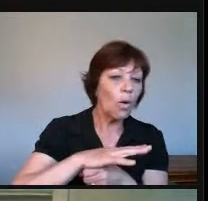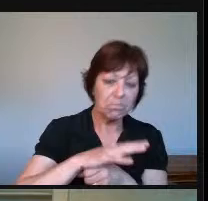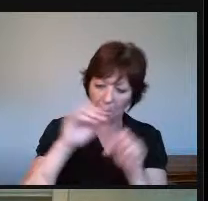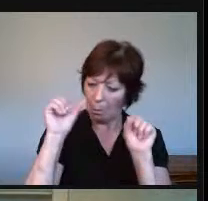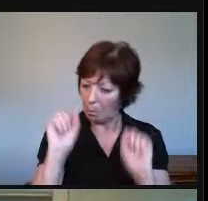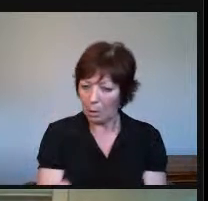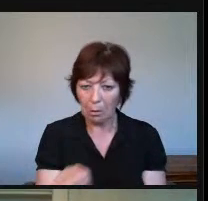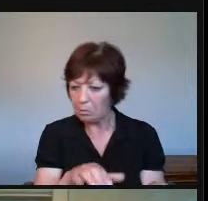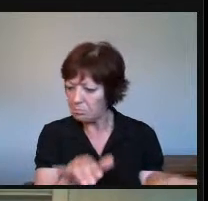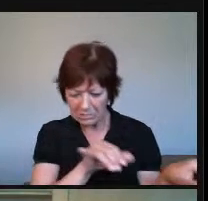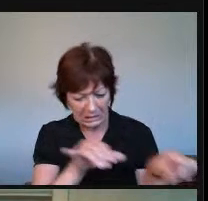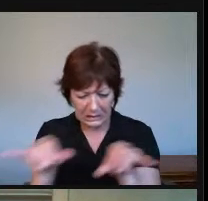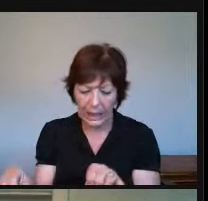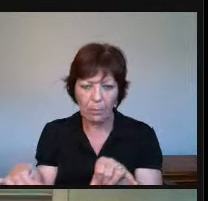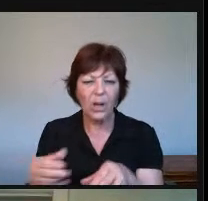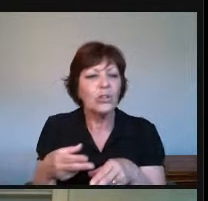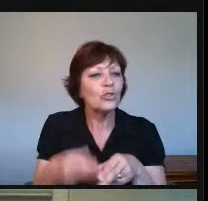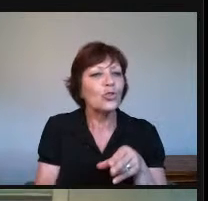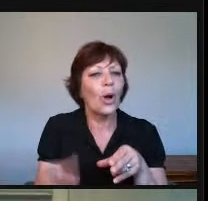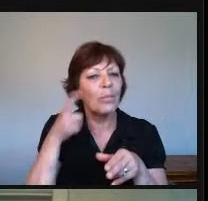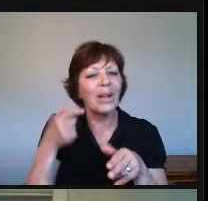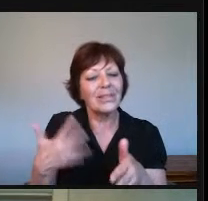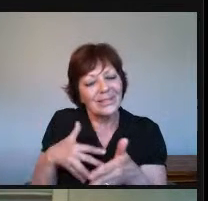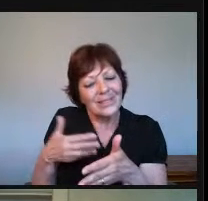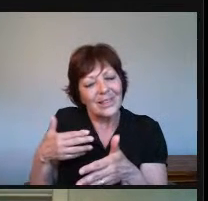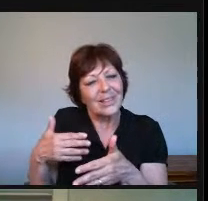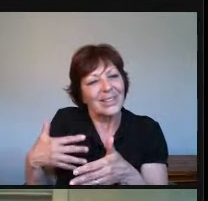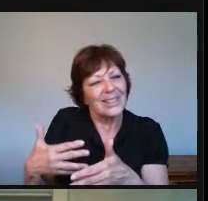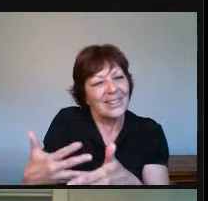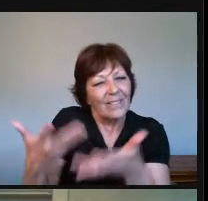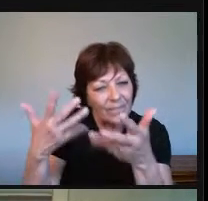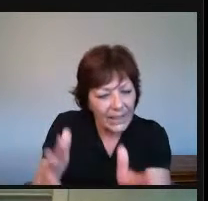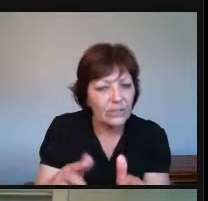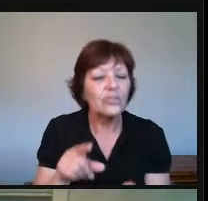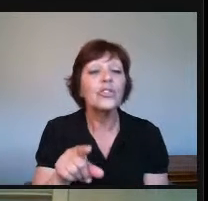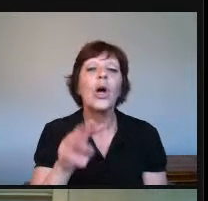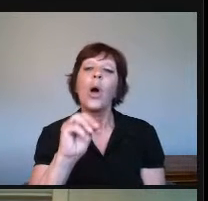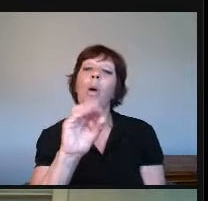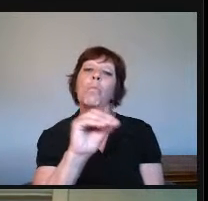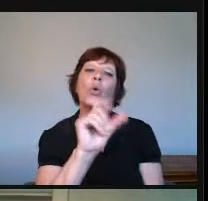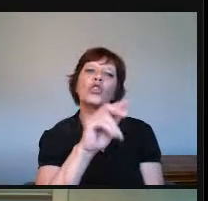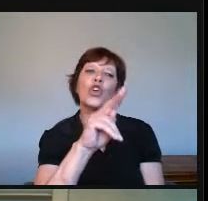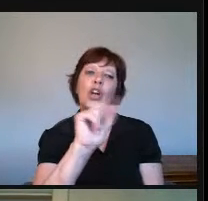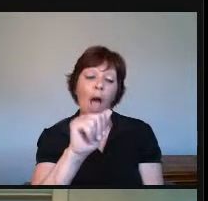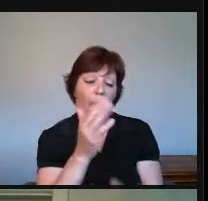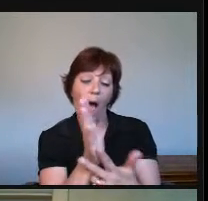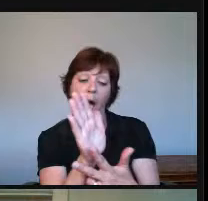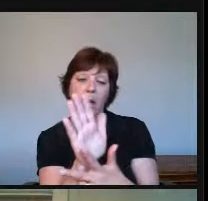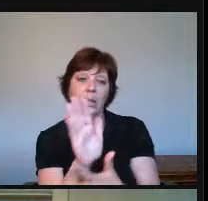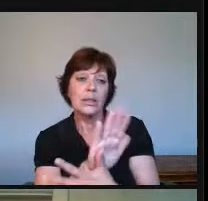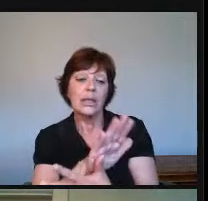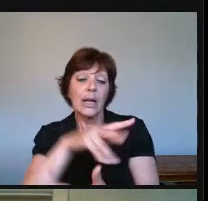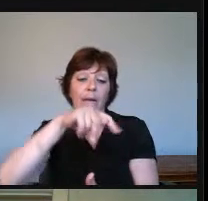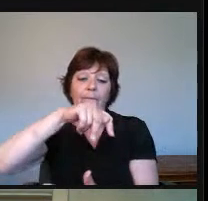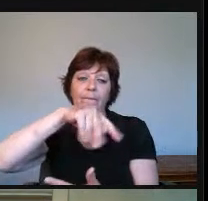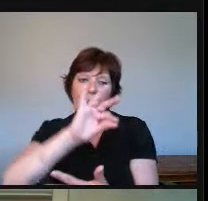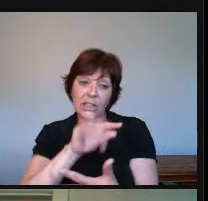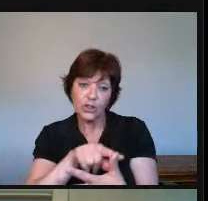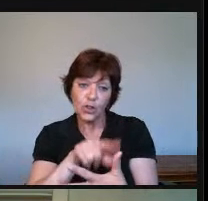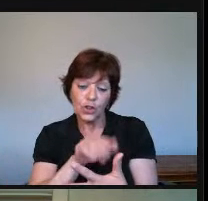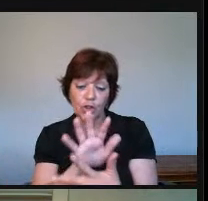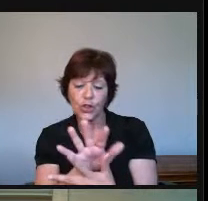the vaccine in a much shorter period of time. Similarly, the Moderna and the Pfizer